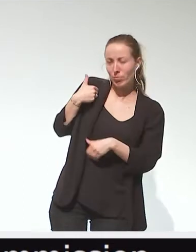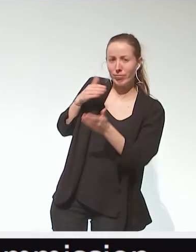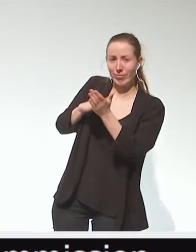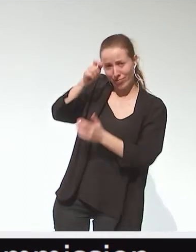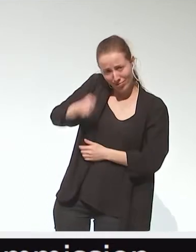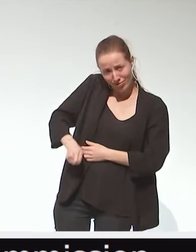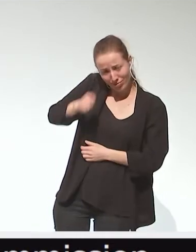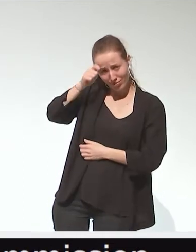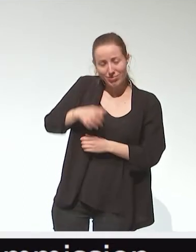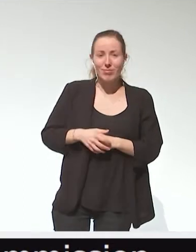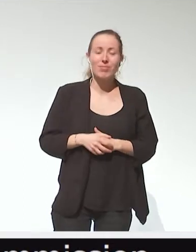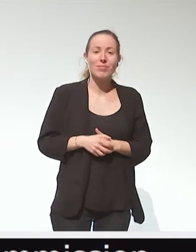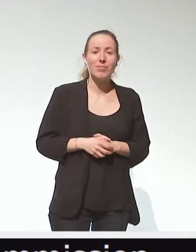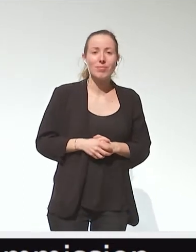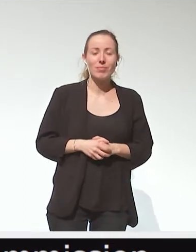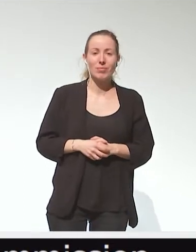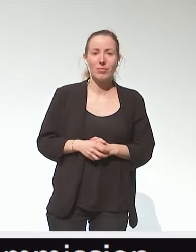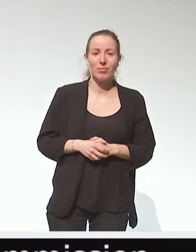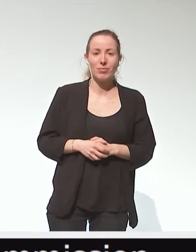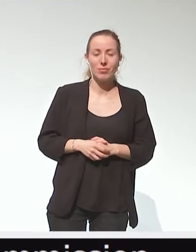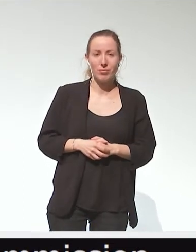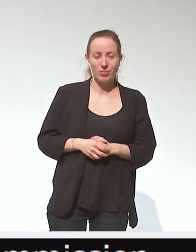of PWDs.